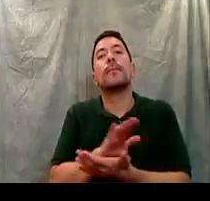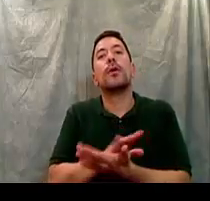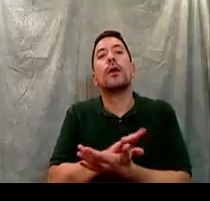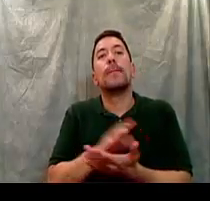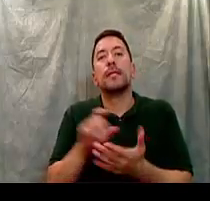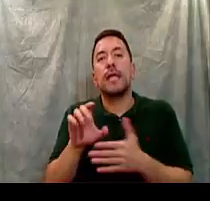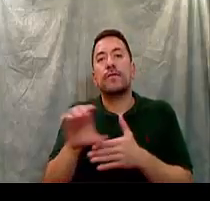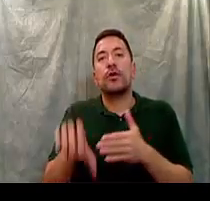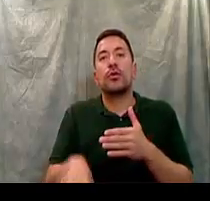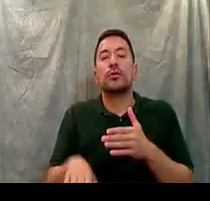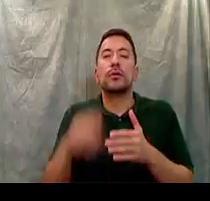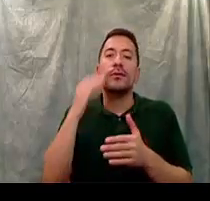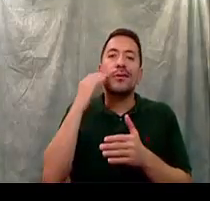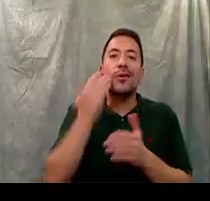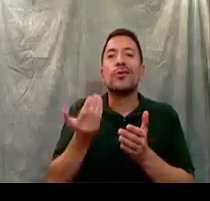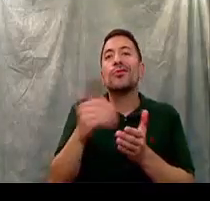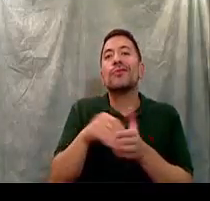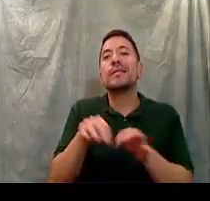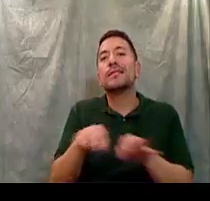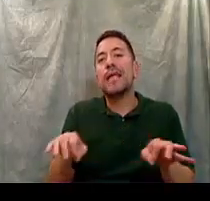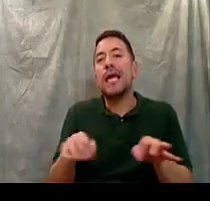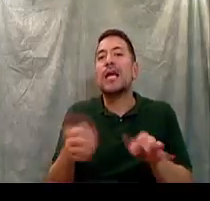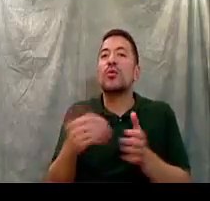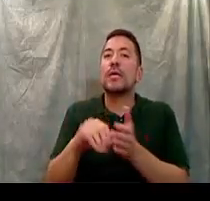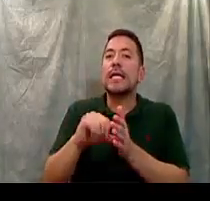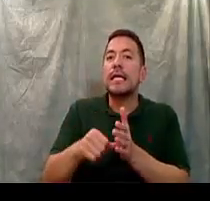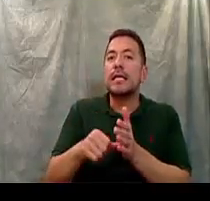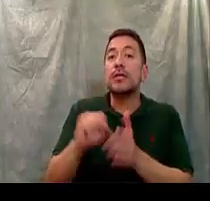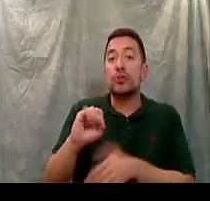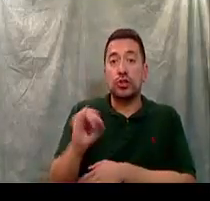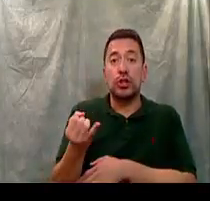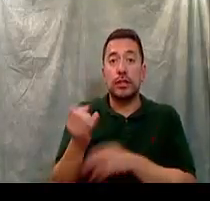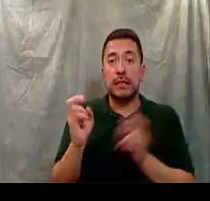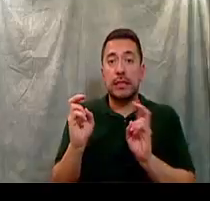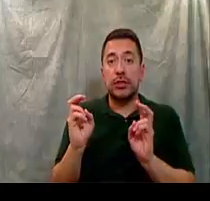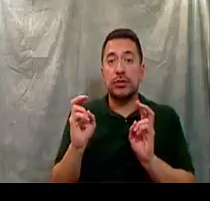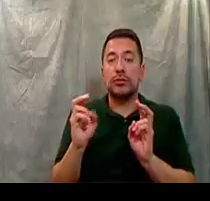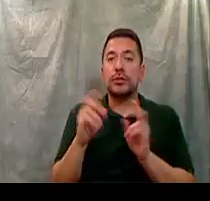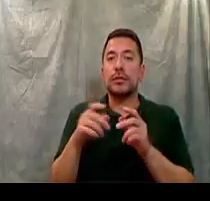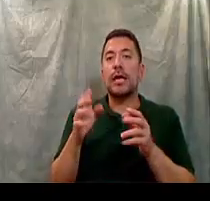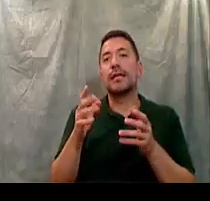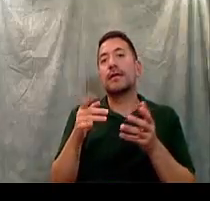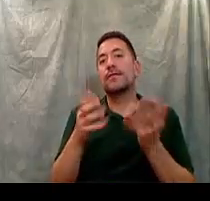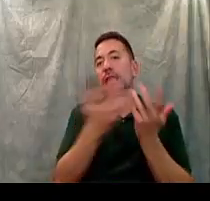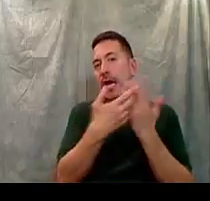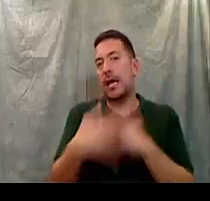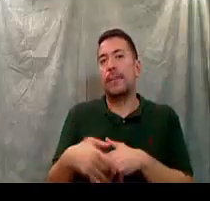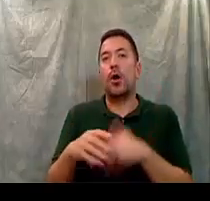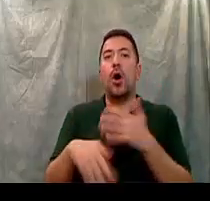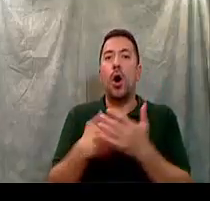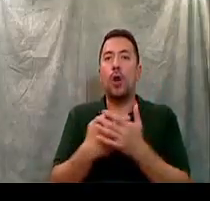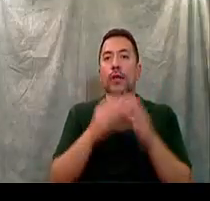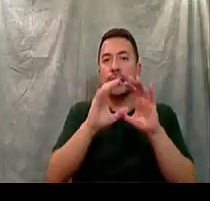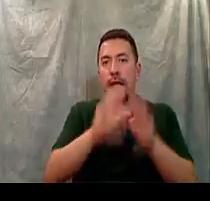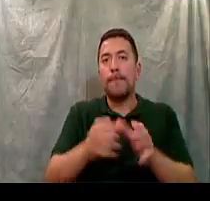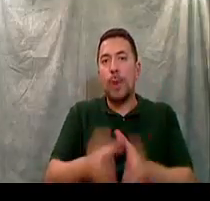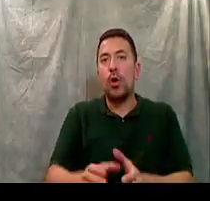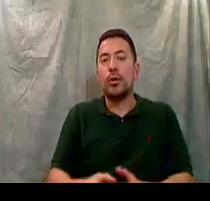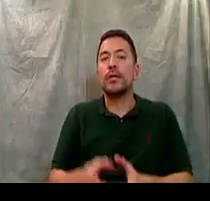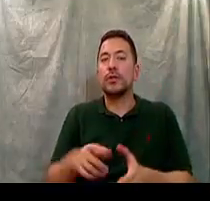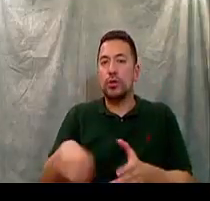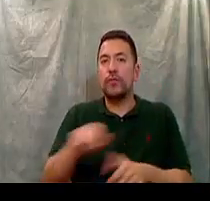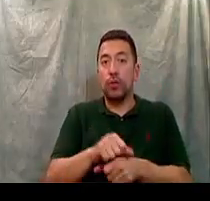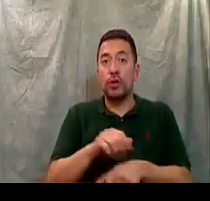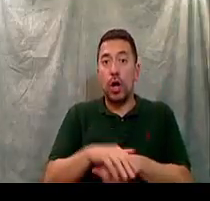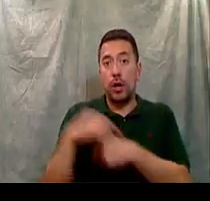conclusion where you sort of reiterate the social justice issue and kind of tie up all of these components that you've spent some time working